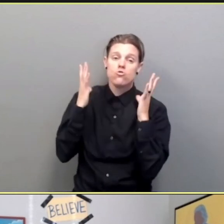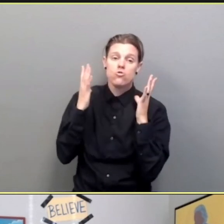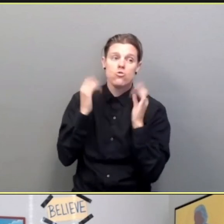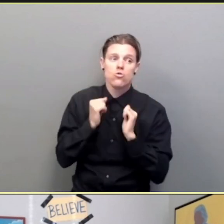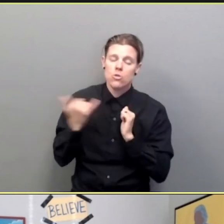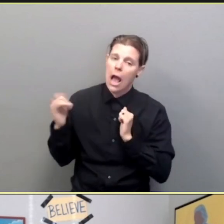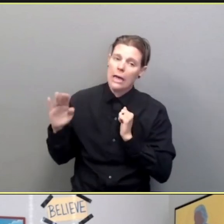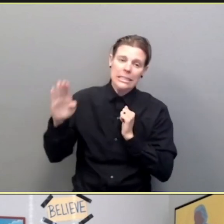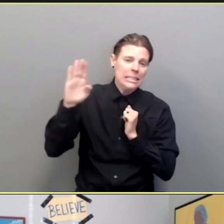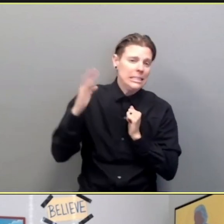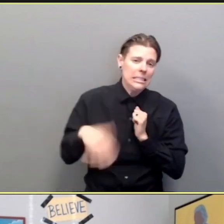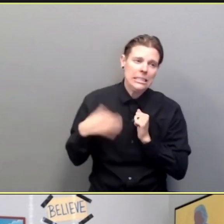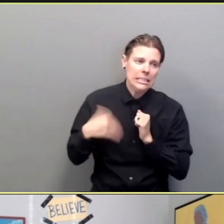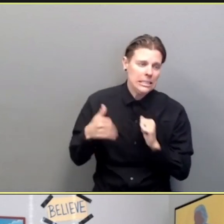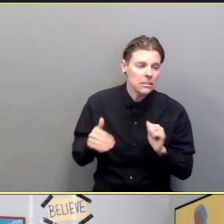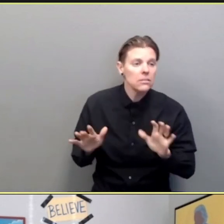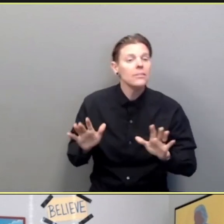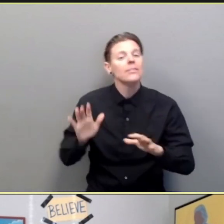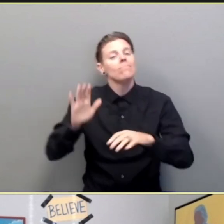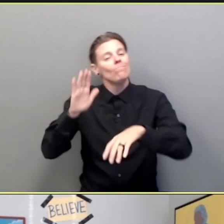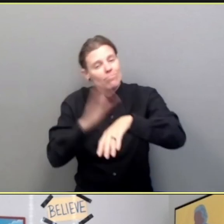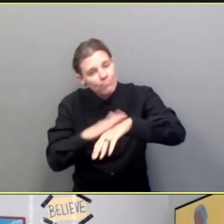would just implore everyone to